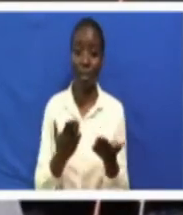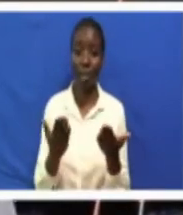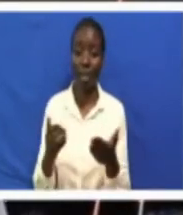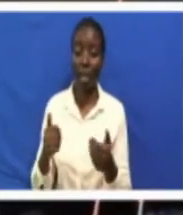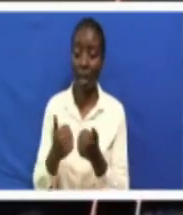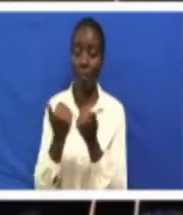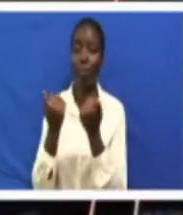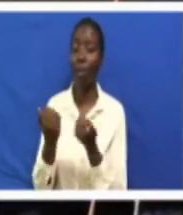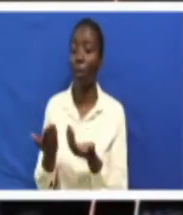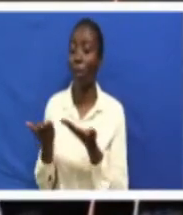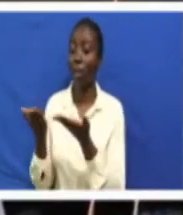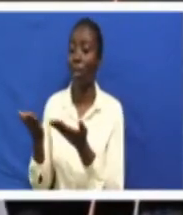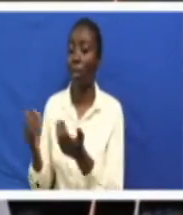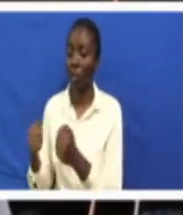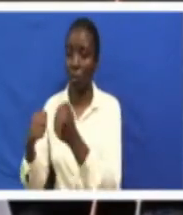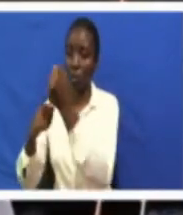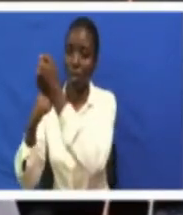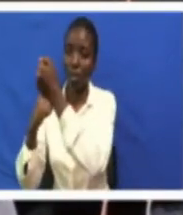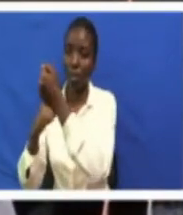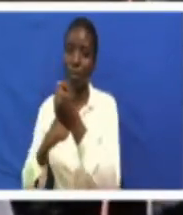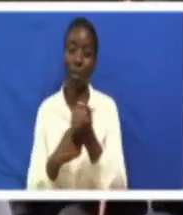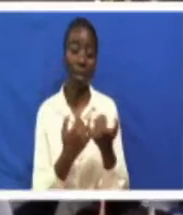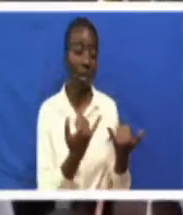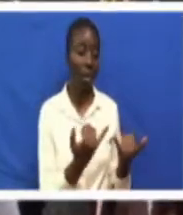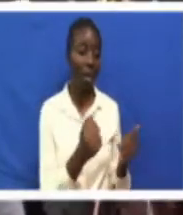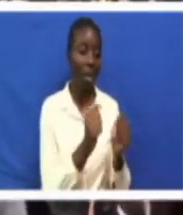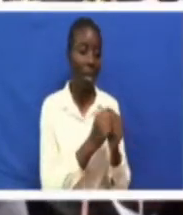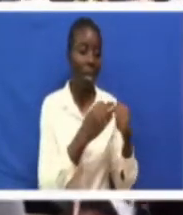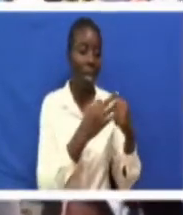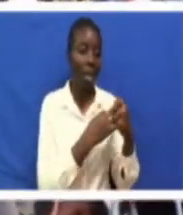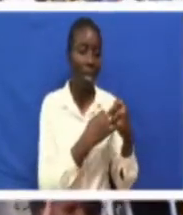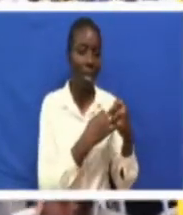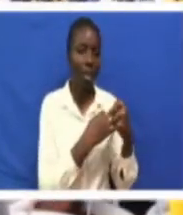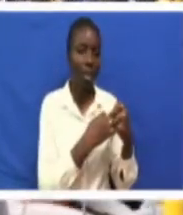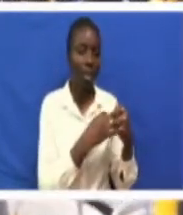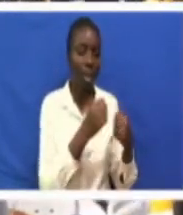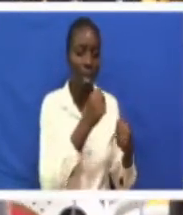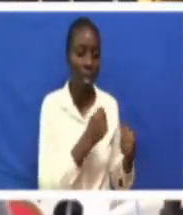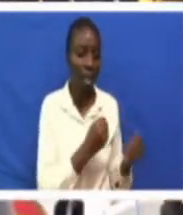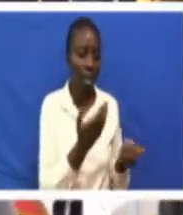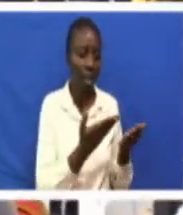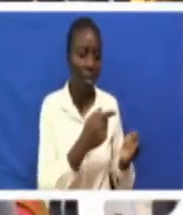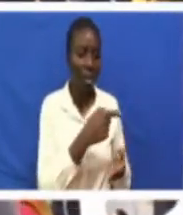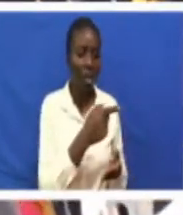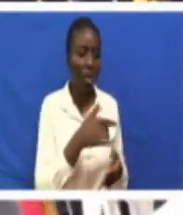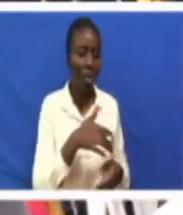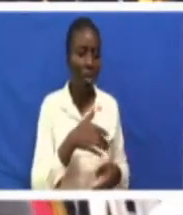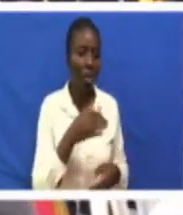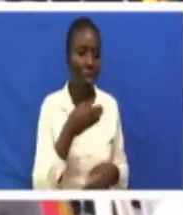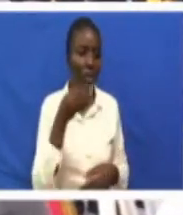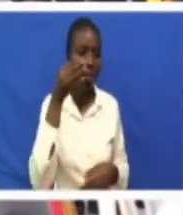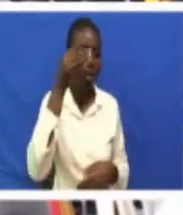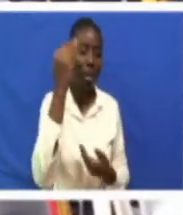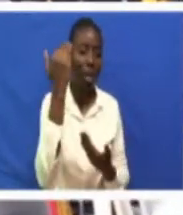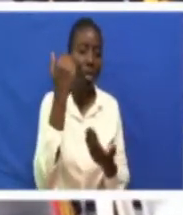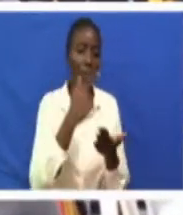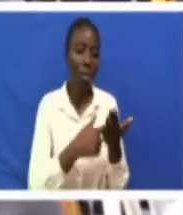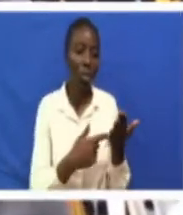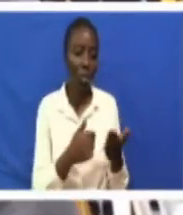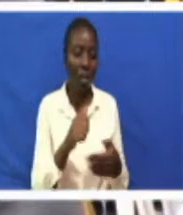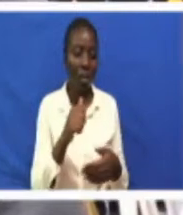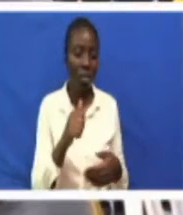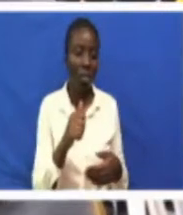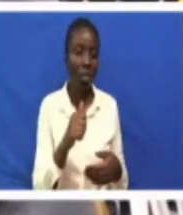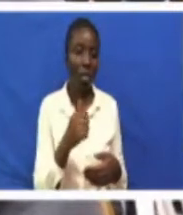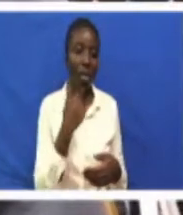there to support yes 18 years in service what are you proud of looking back and looking forward what have you what can you say